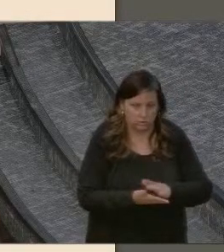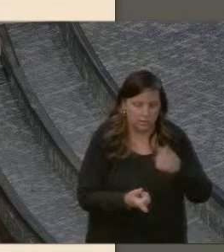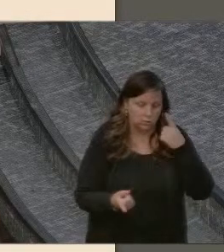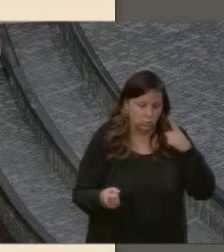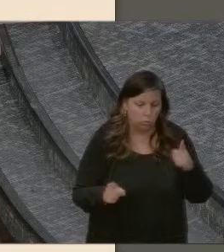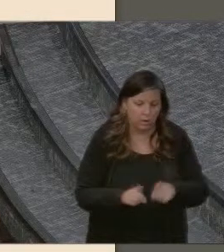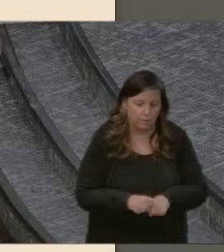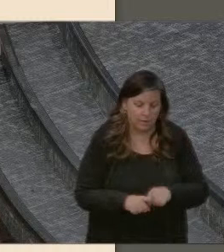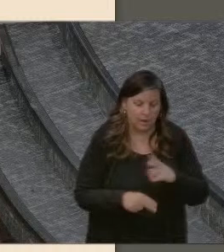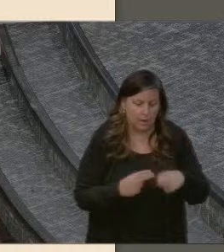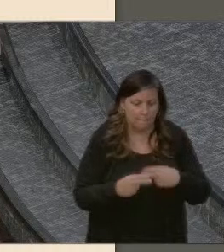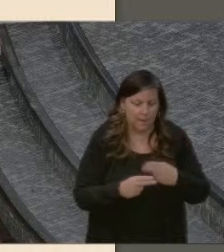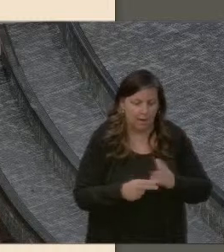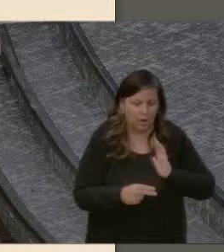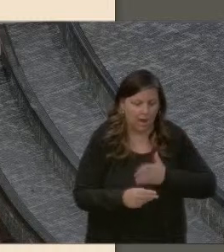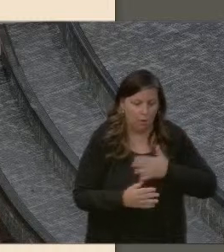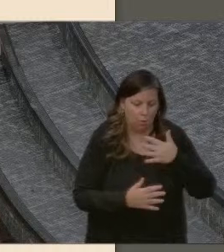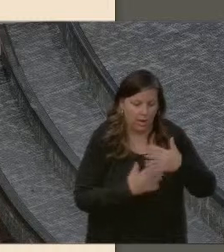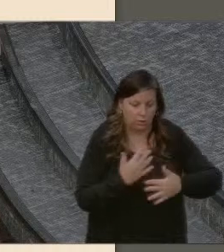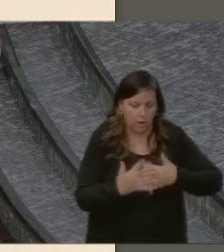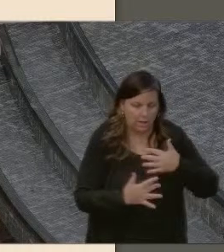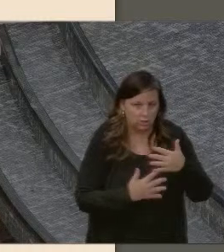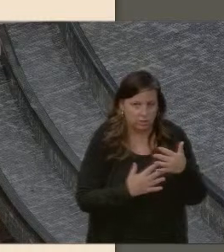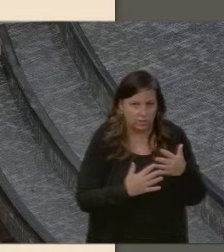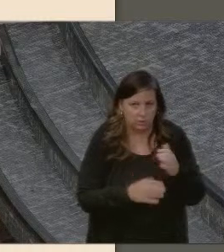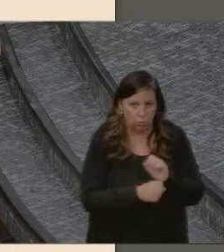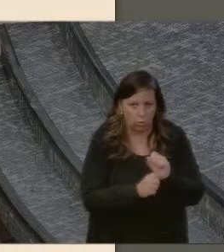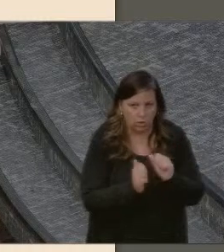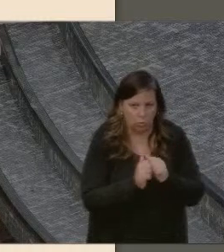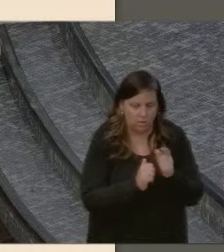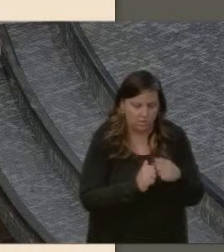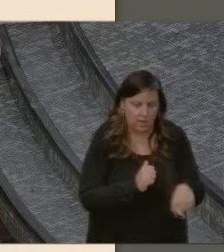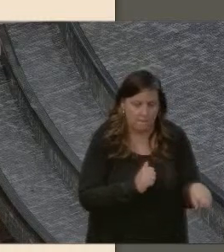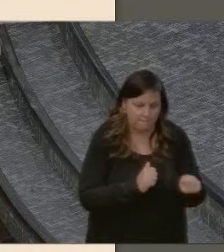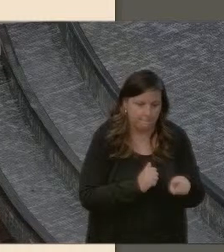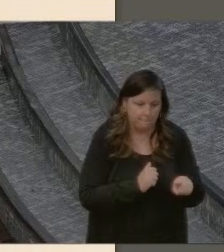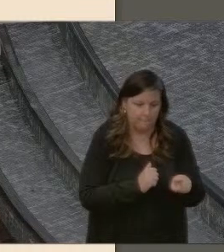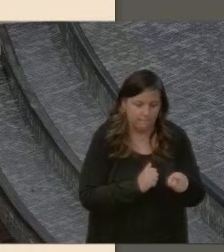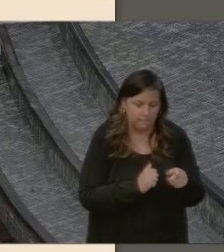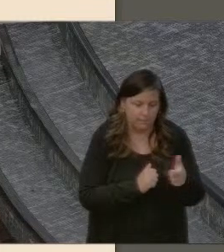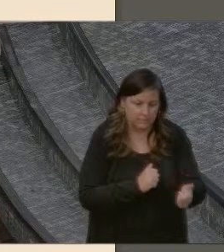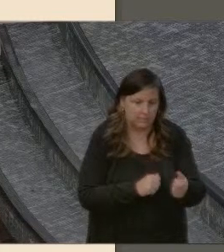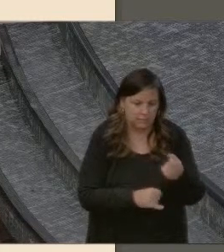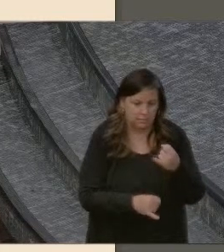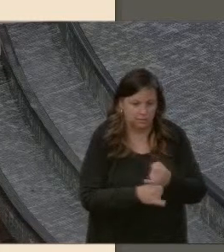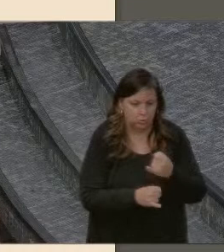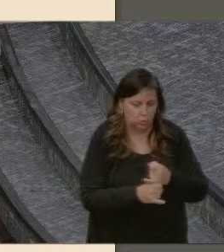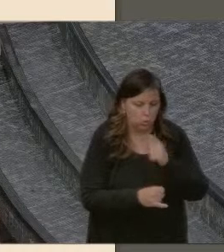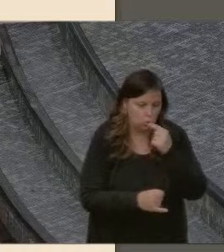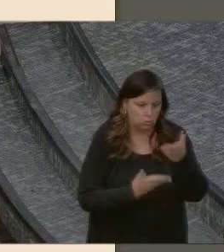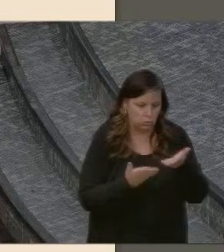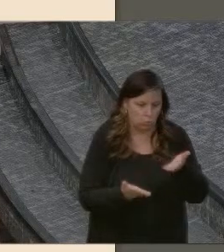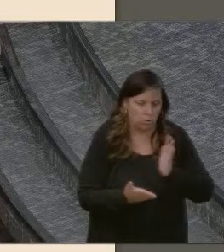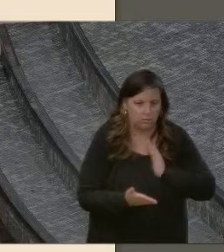about our interaction and working with them as an institution and serving our students.